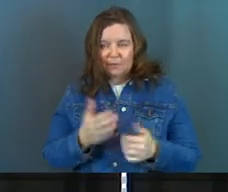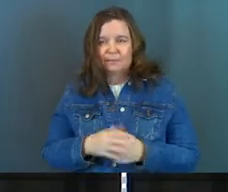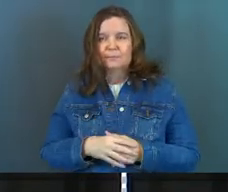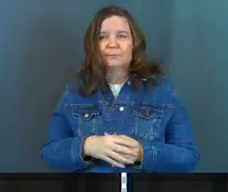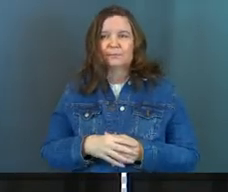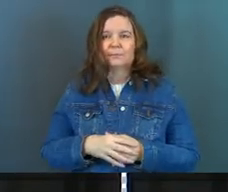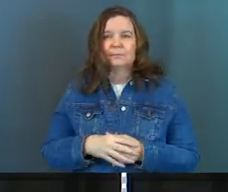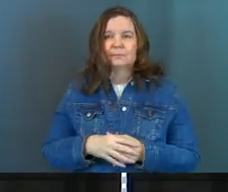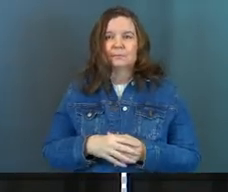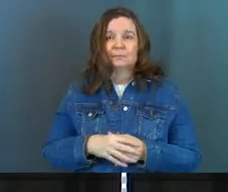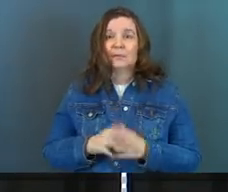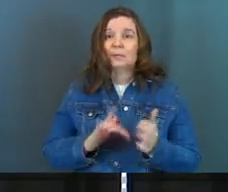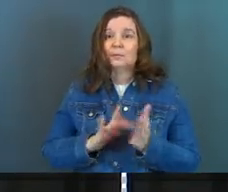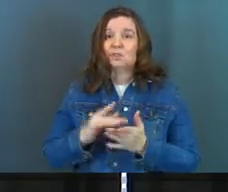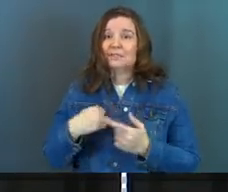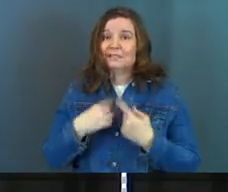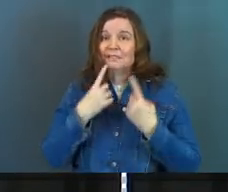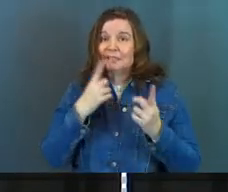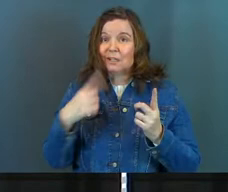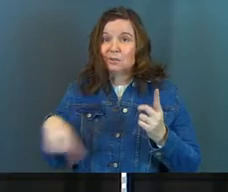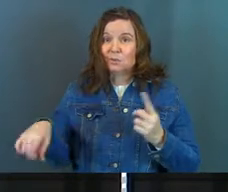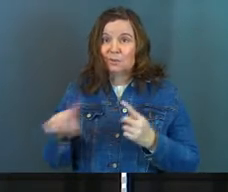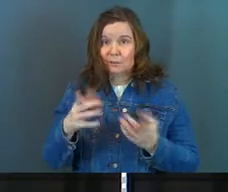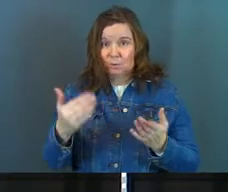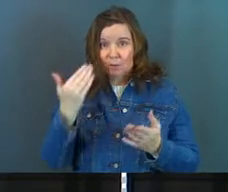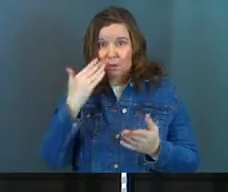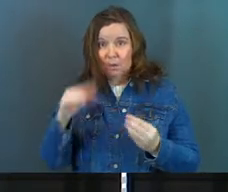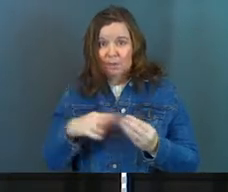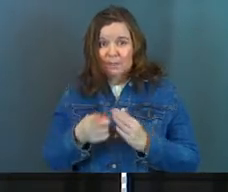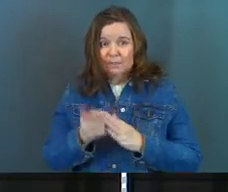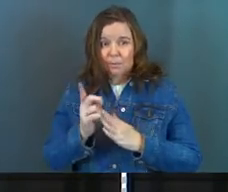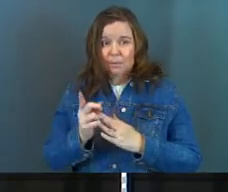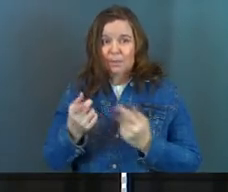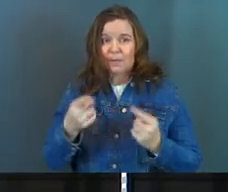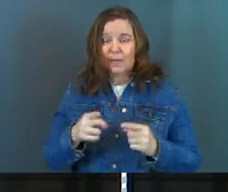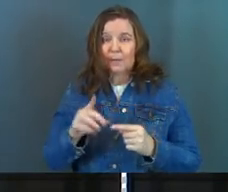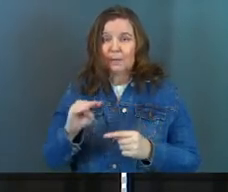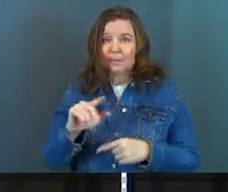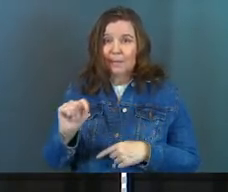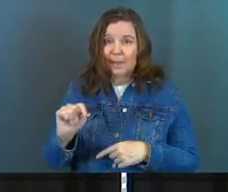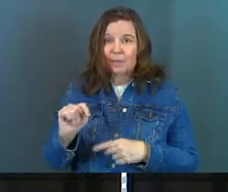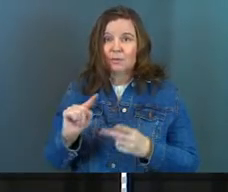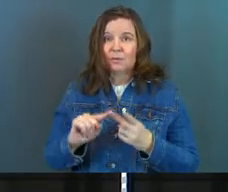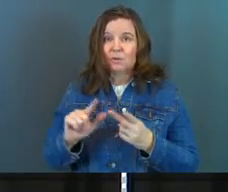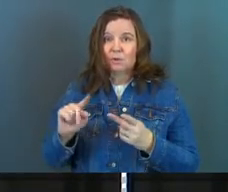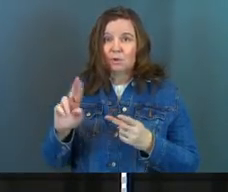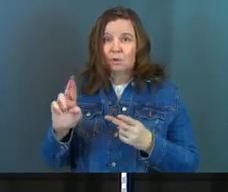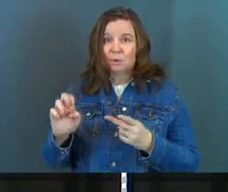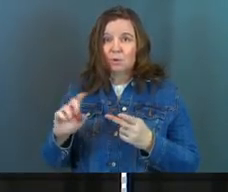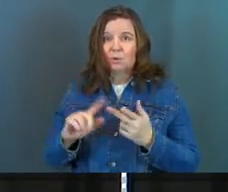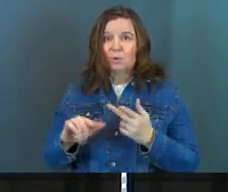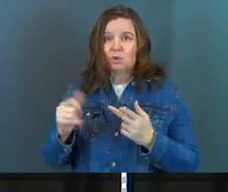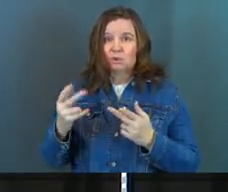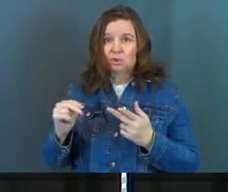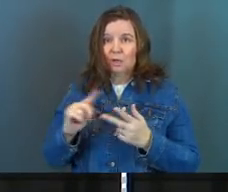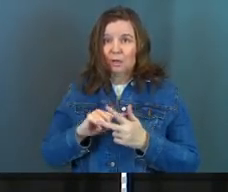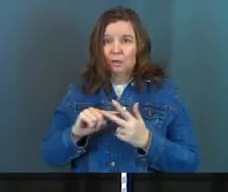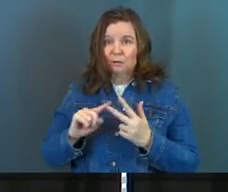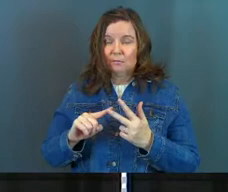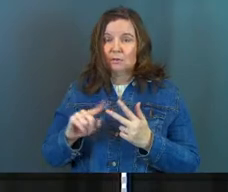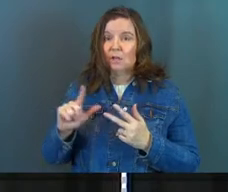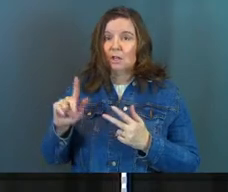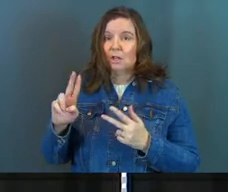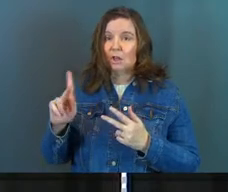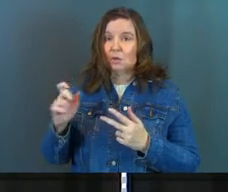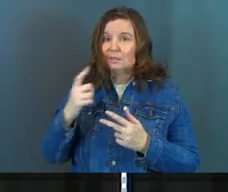stuff. But Jesus says to them, you might know about this moment. It happens in Matthew, it happens in Luke, and then in John. And Luke